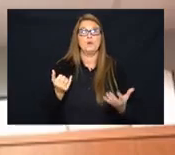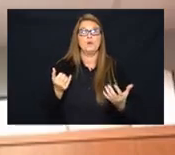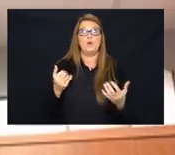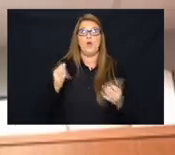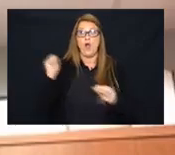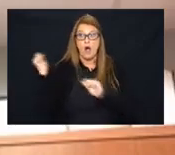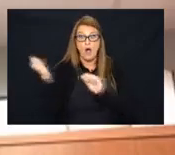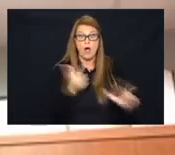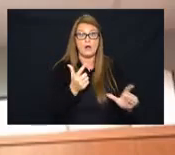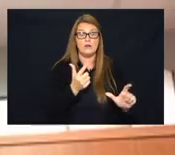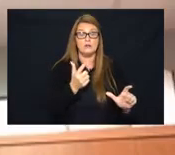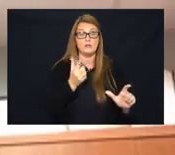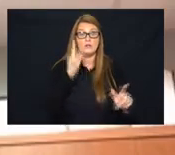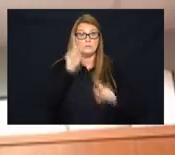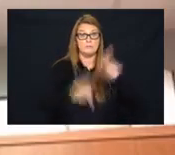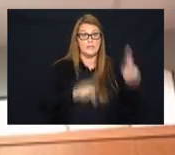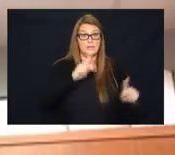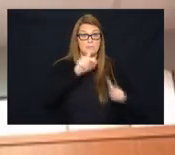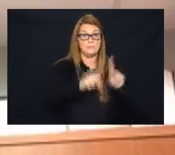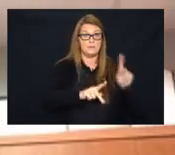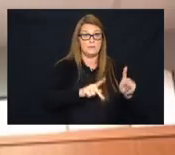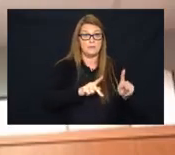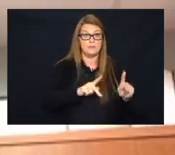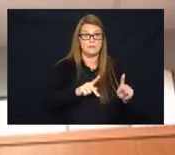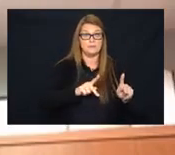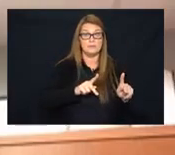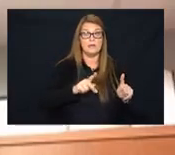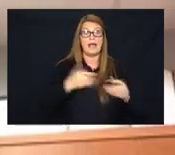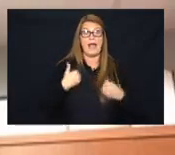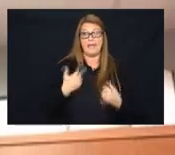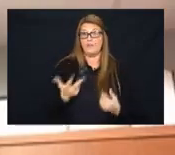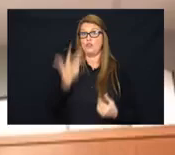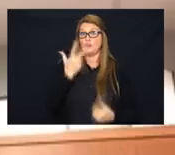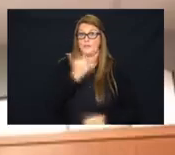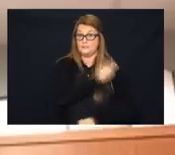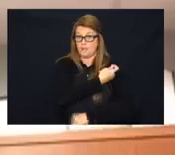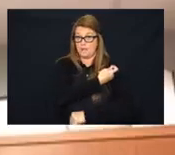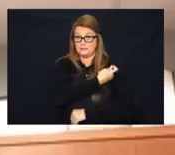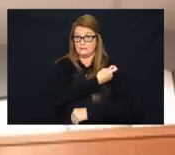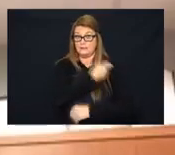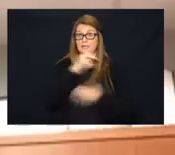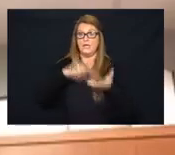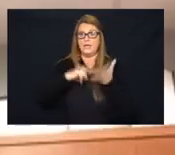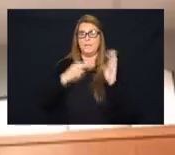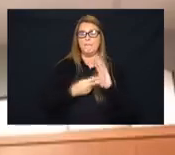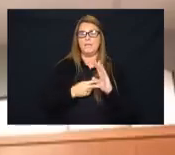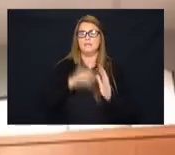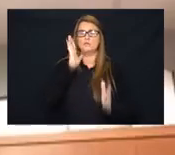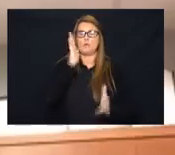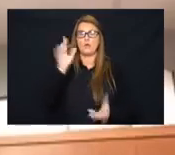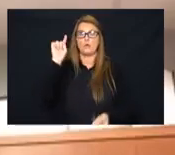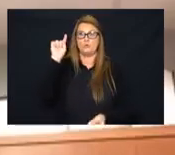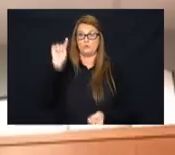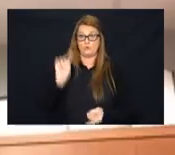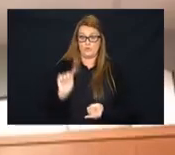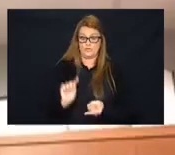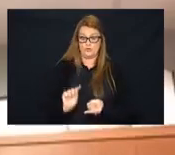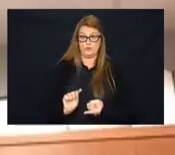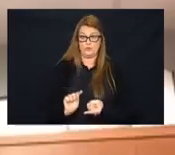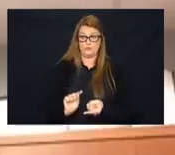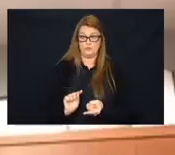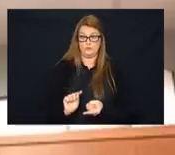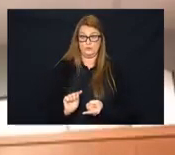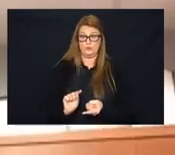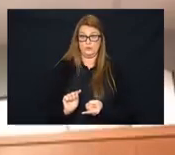boosted and having 3 doses, we would reduce, based on the statistics and the data, we